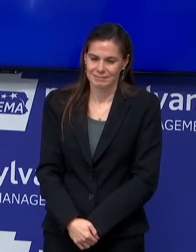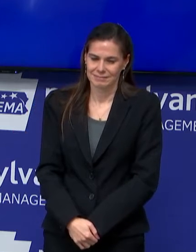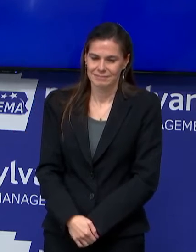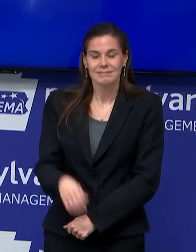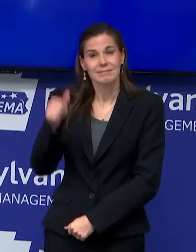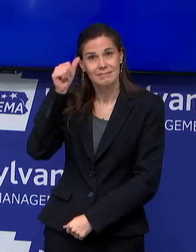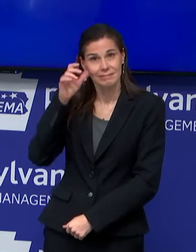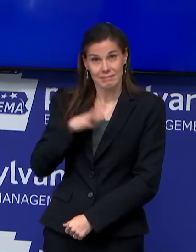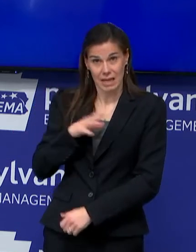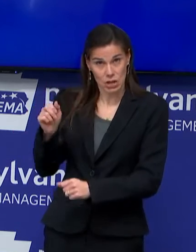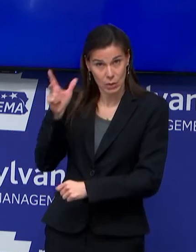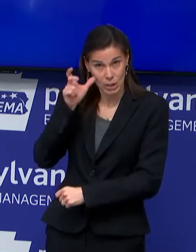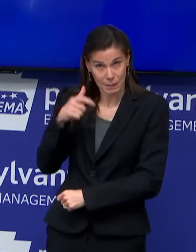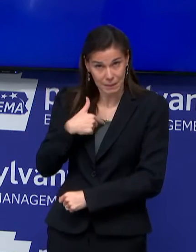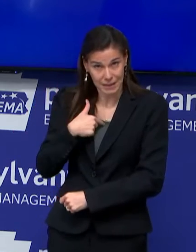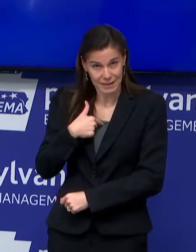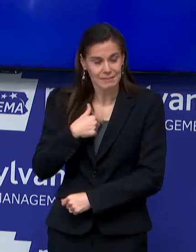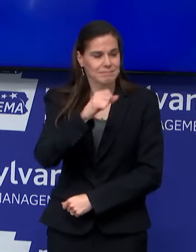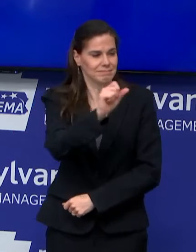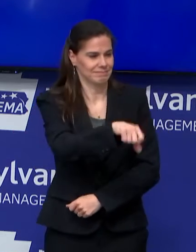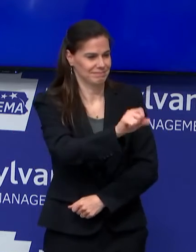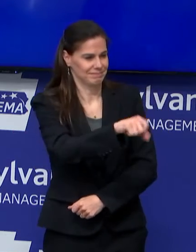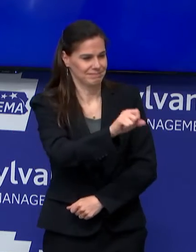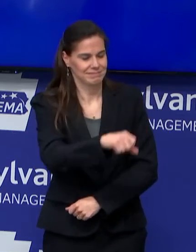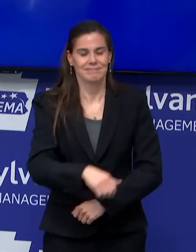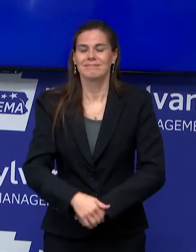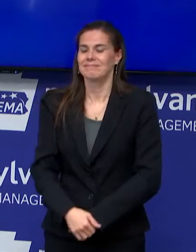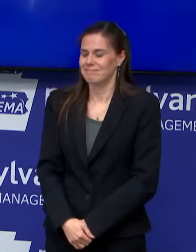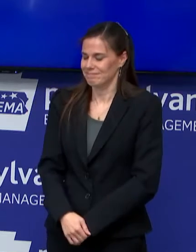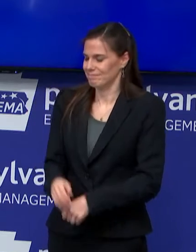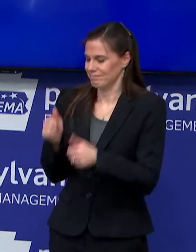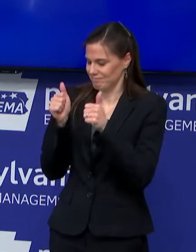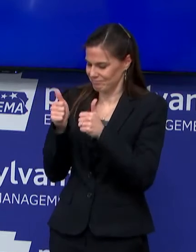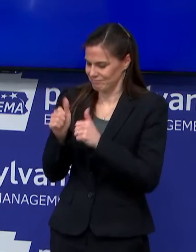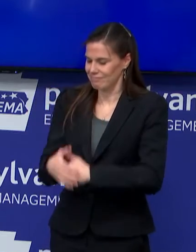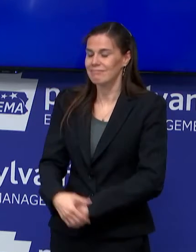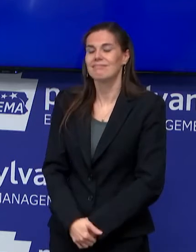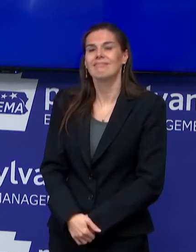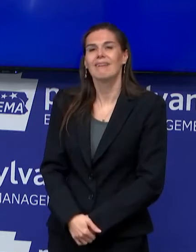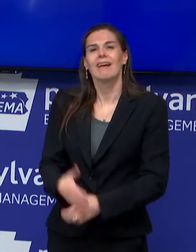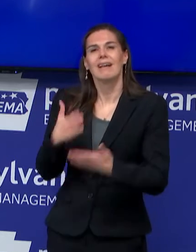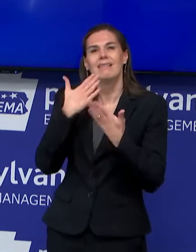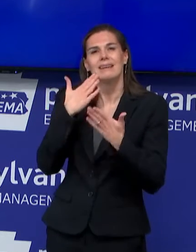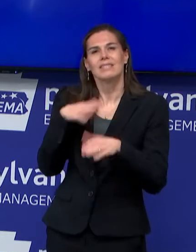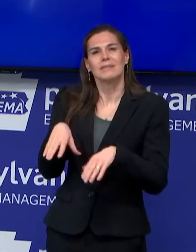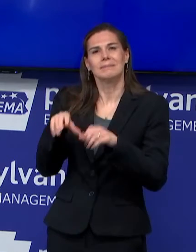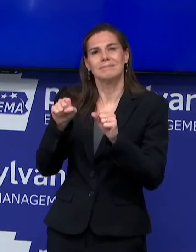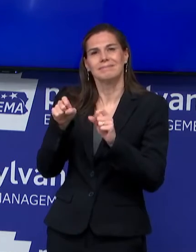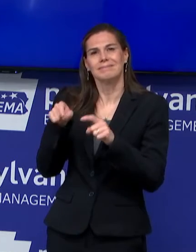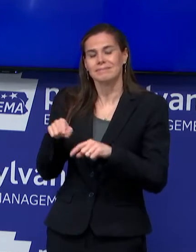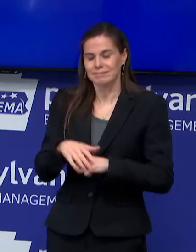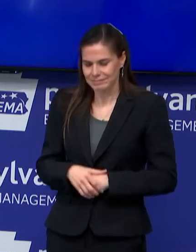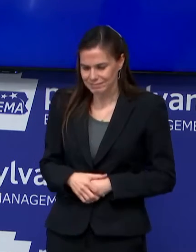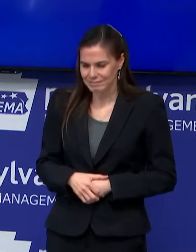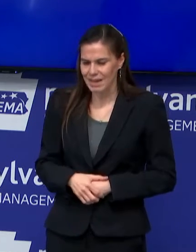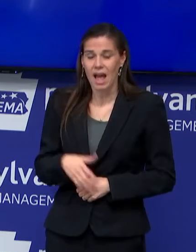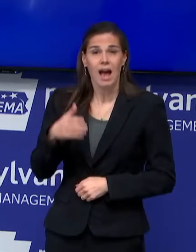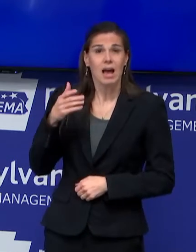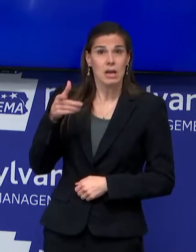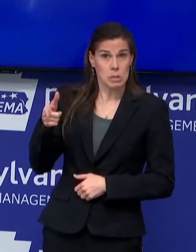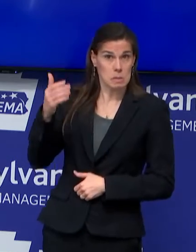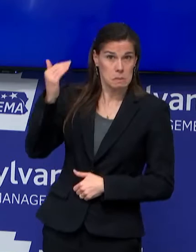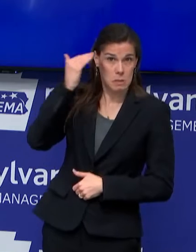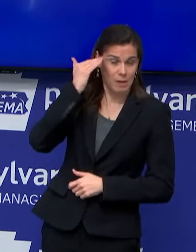Yeah, can you hear me? Yes. Super. Yeah, thanks for doing this. I'm not sure if this is exactly in your wheelhouse or not,